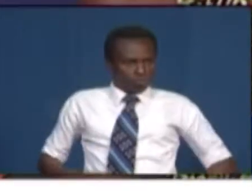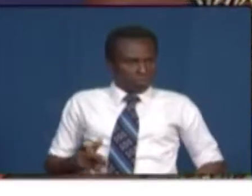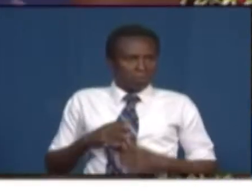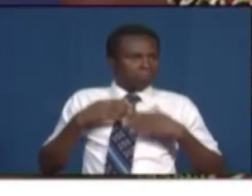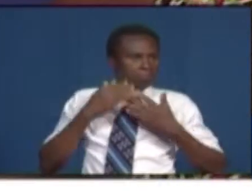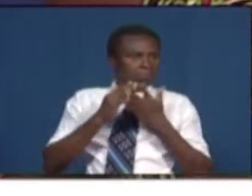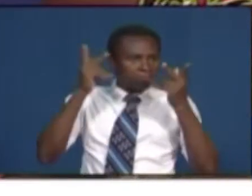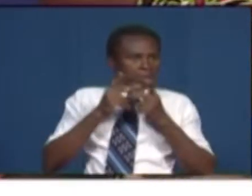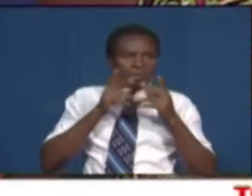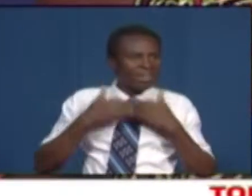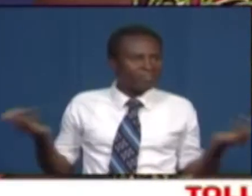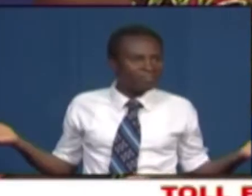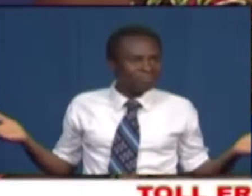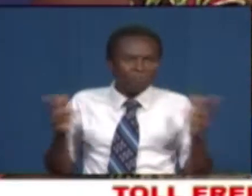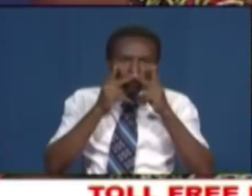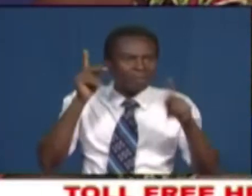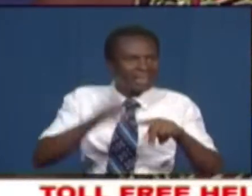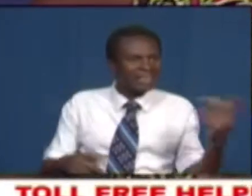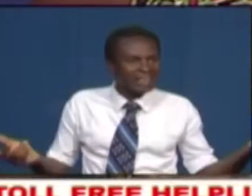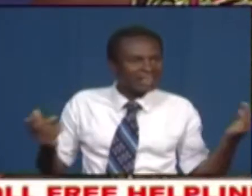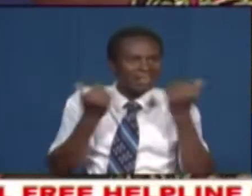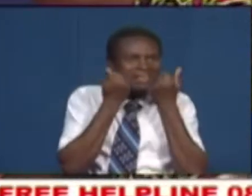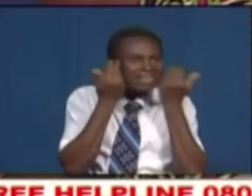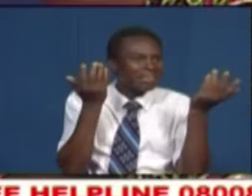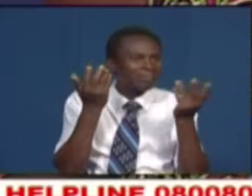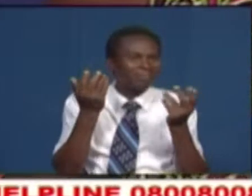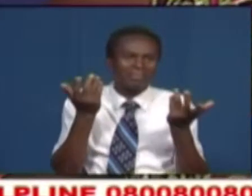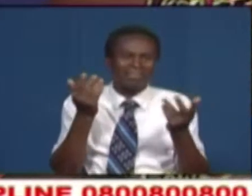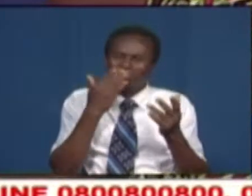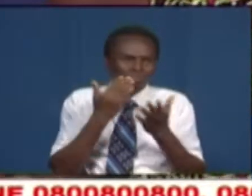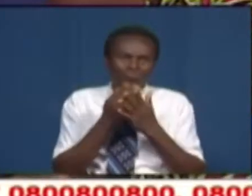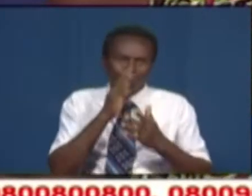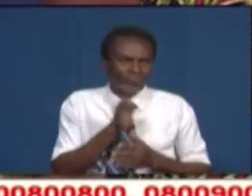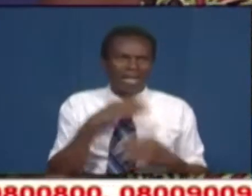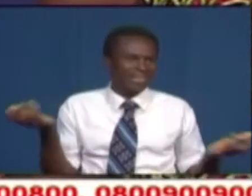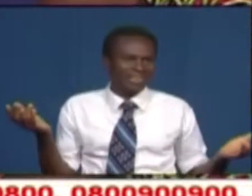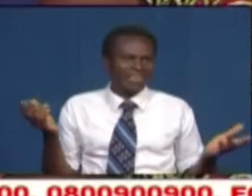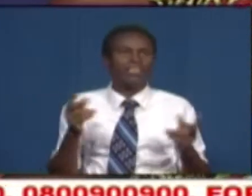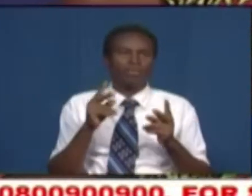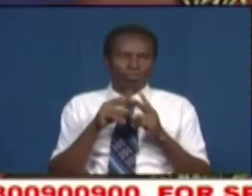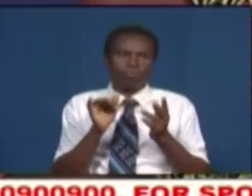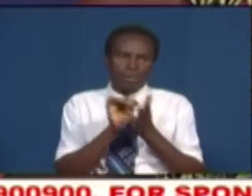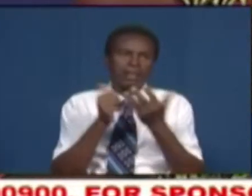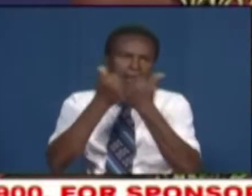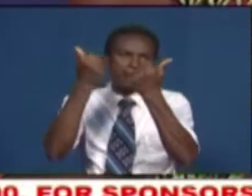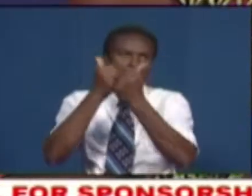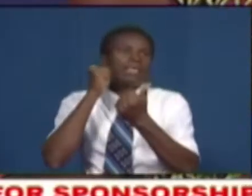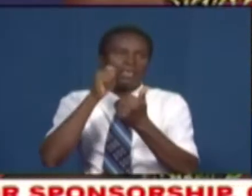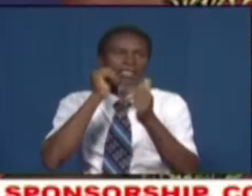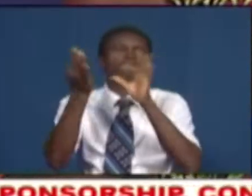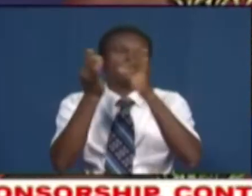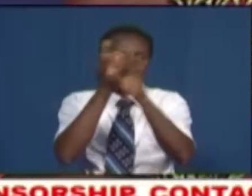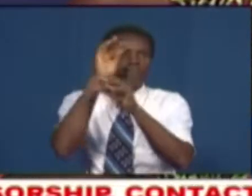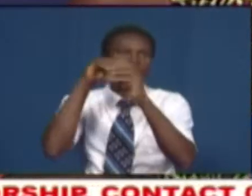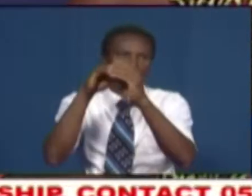Some of them, where they are positioned, is not good enough, or they are not in good conditions. So some of these are some of the challenges that have come